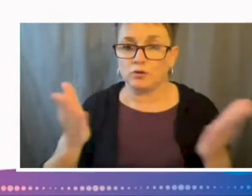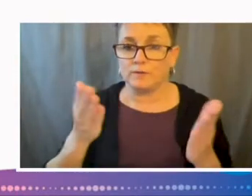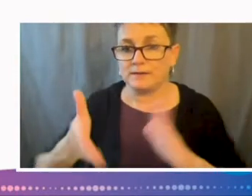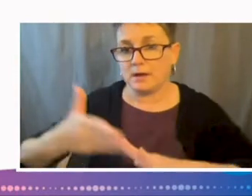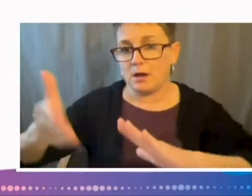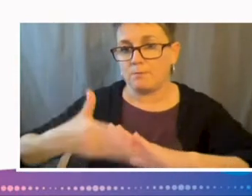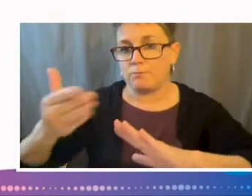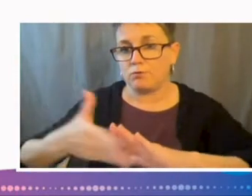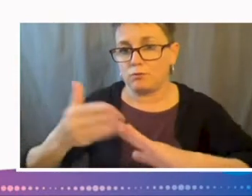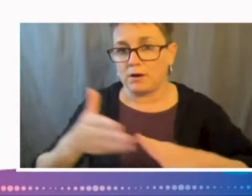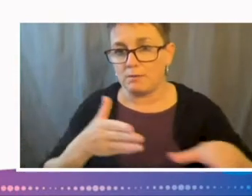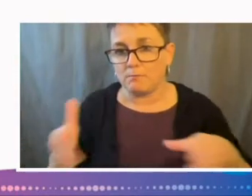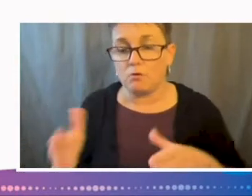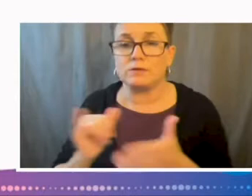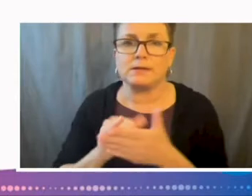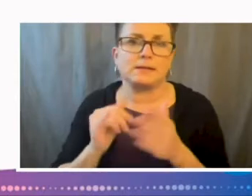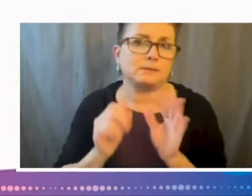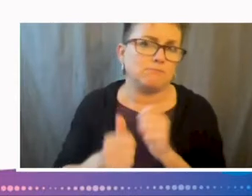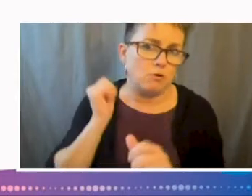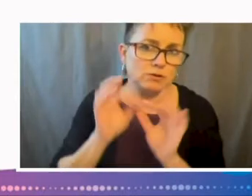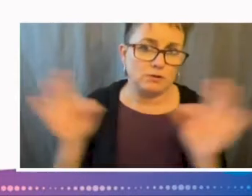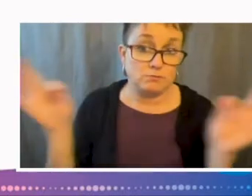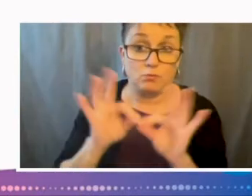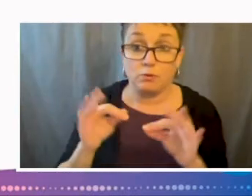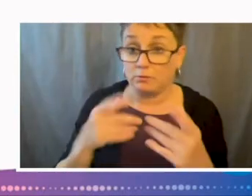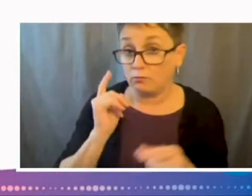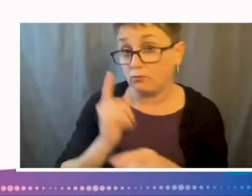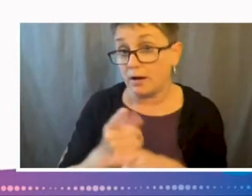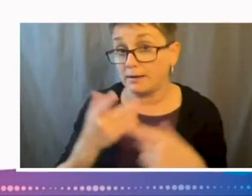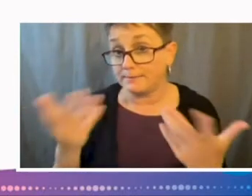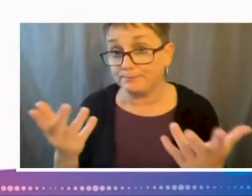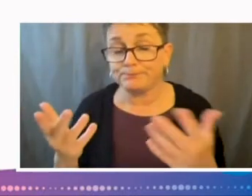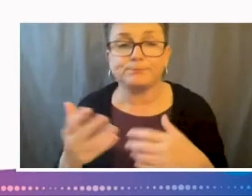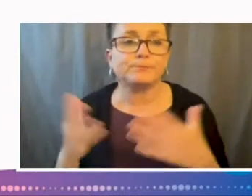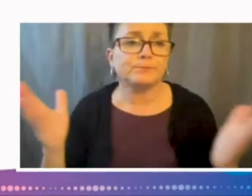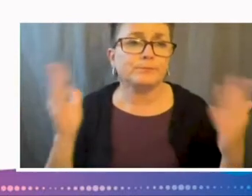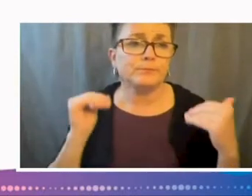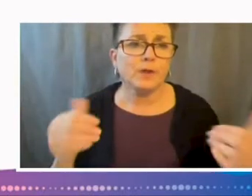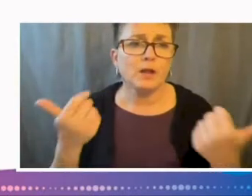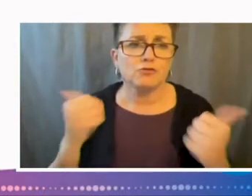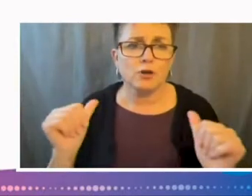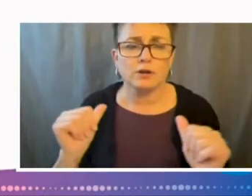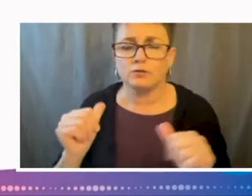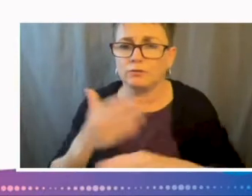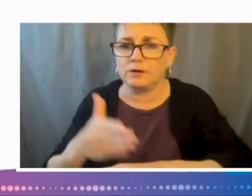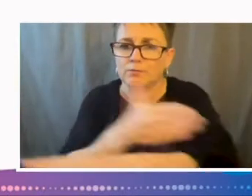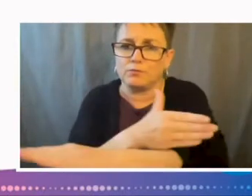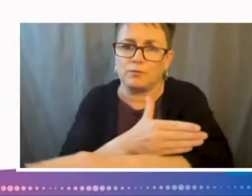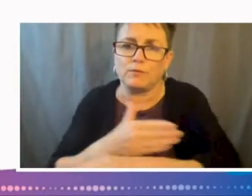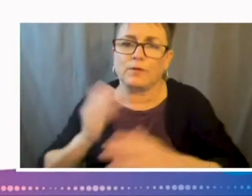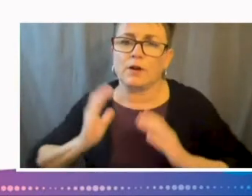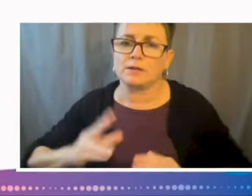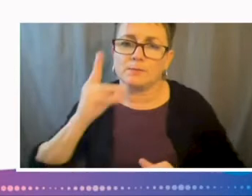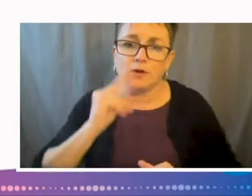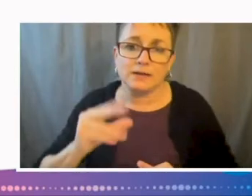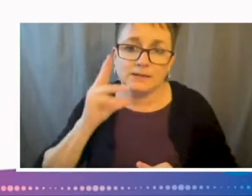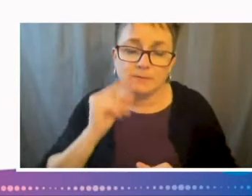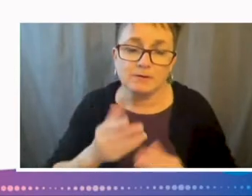is the main focus of what we do, right? Efforts to provide a better customer experience through our practices and